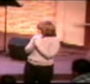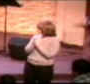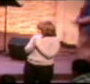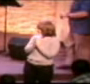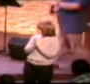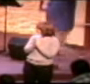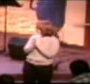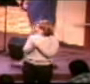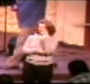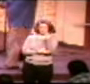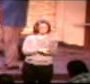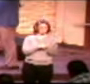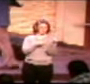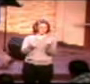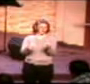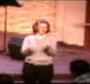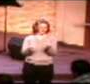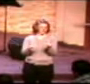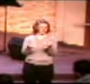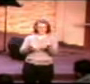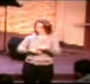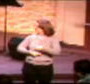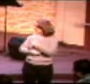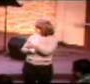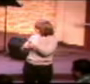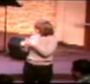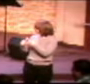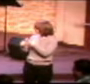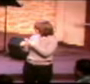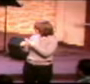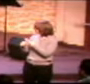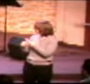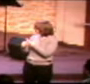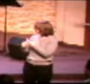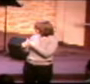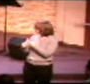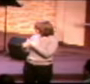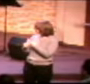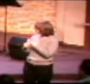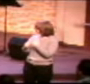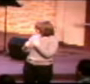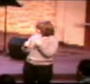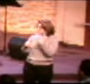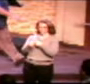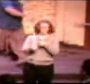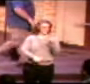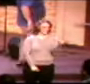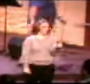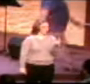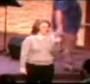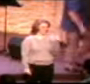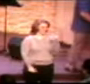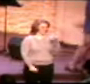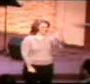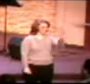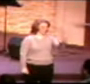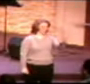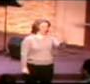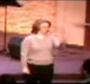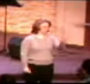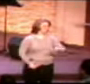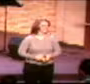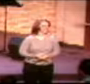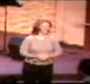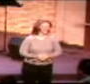There are two gifts we're going to leave you with. The first is, it is just 11:05, so it's the gift